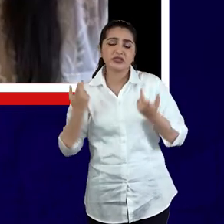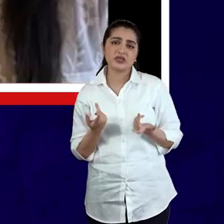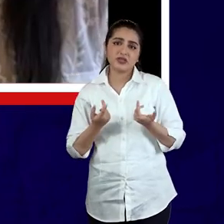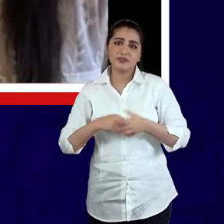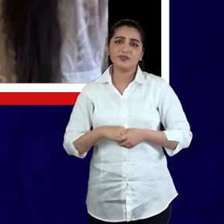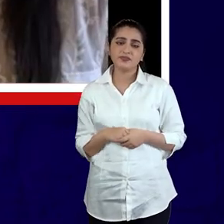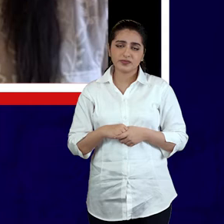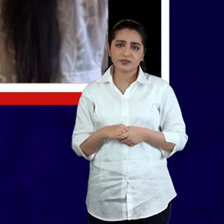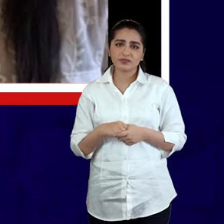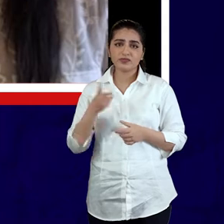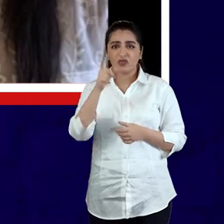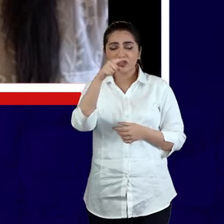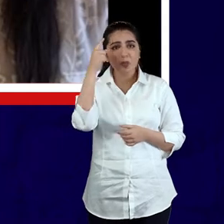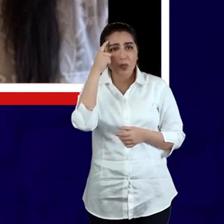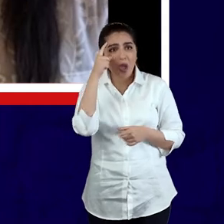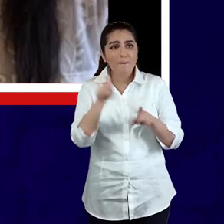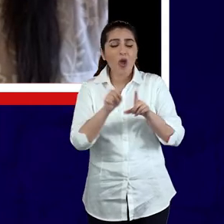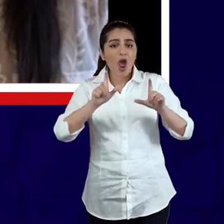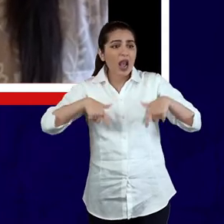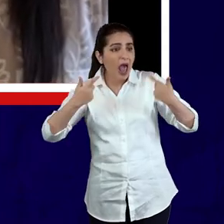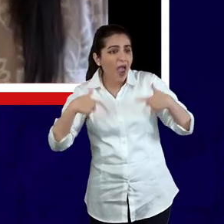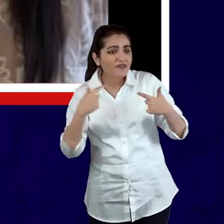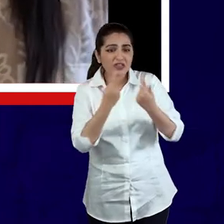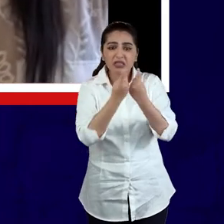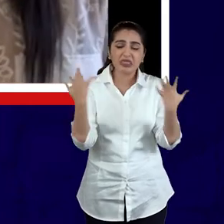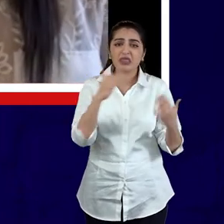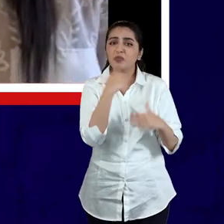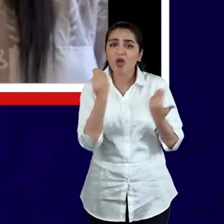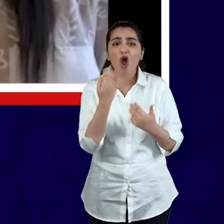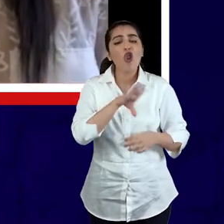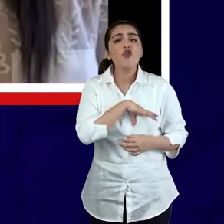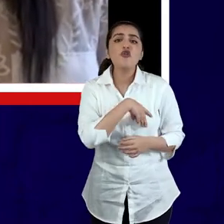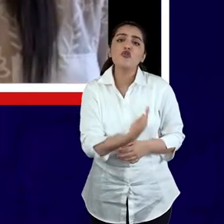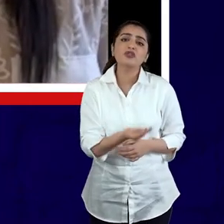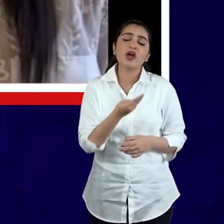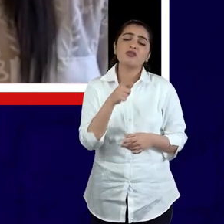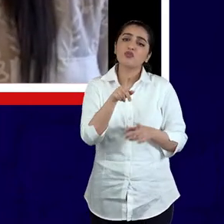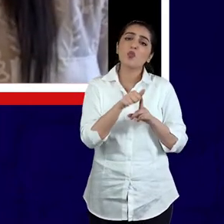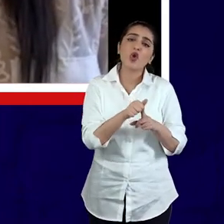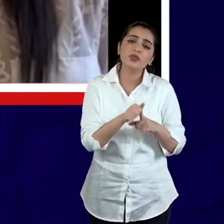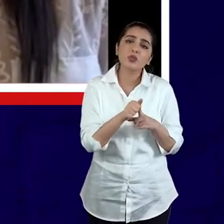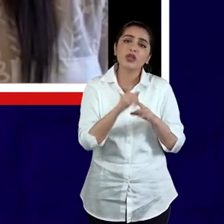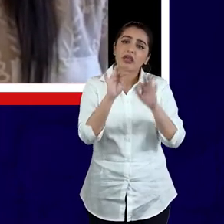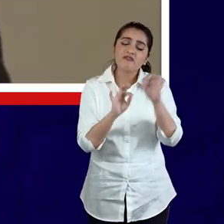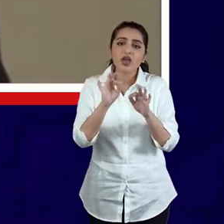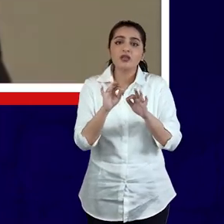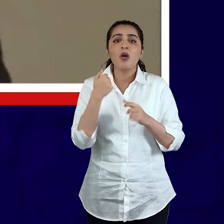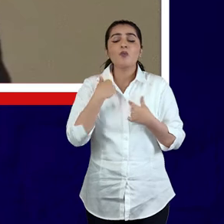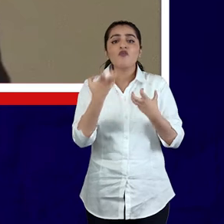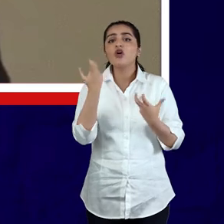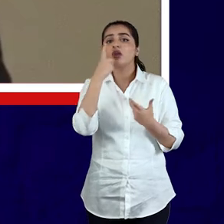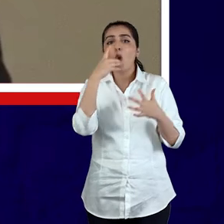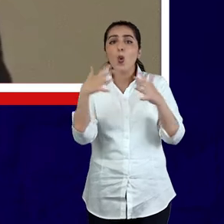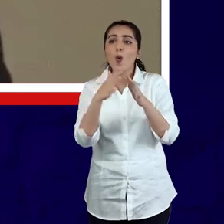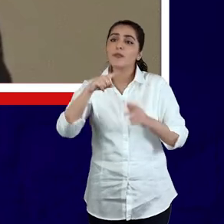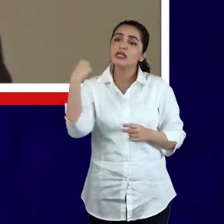instrumental in you know, really, you know, loss of lives. So something that's very important. And I think I want every woman to